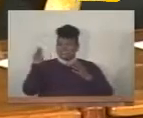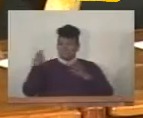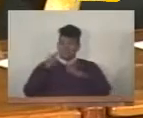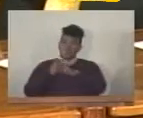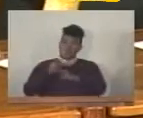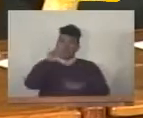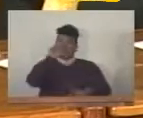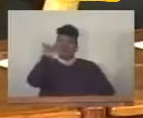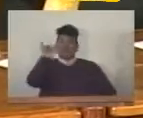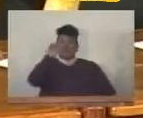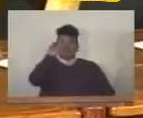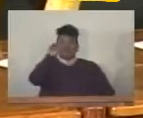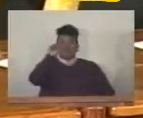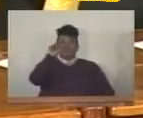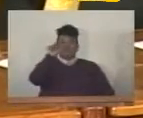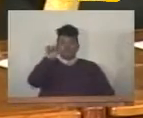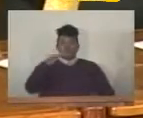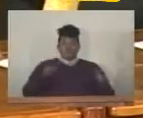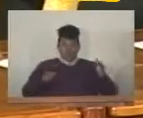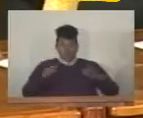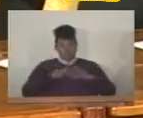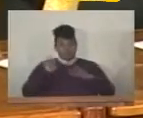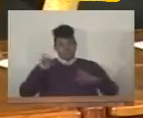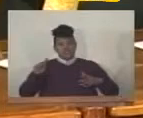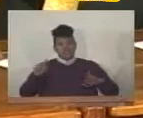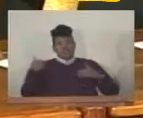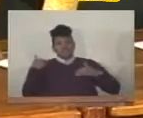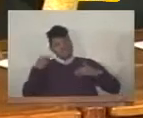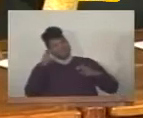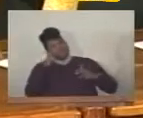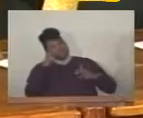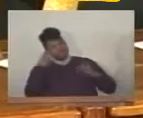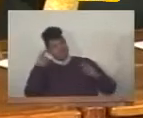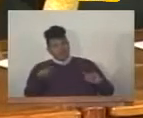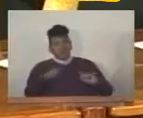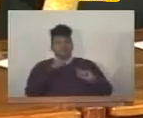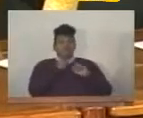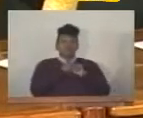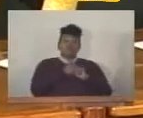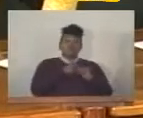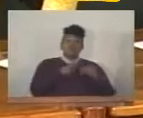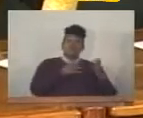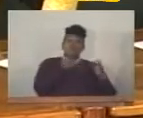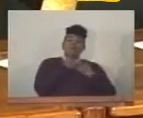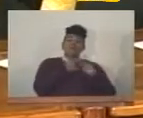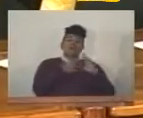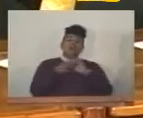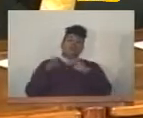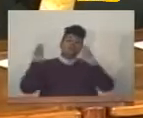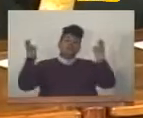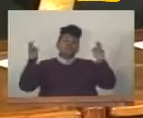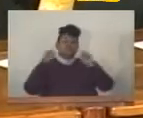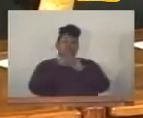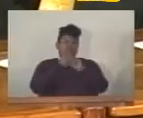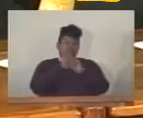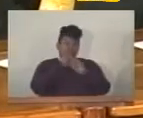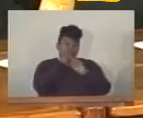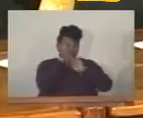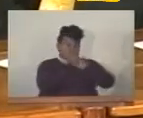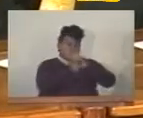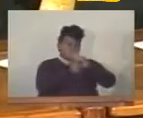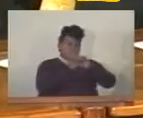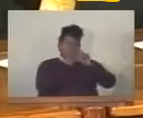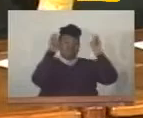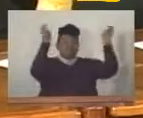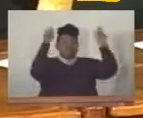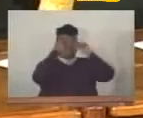Magistrates Courts, to amend the Judicature Parish Court Act accordingly, and to provide for connected matters. A bill entitled